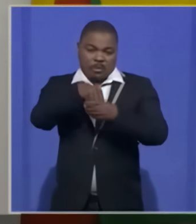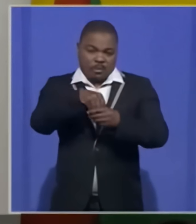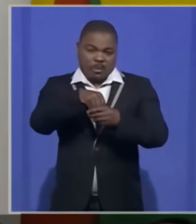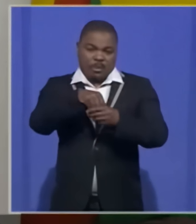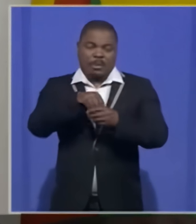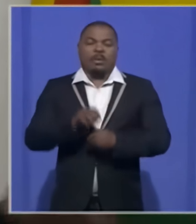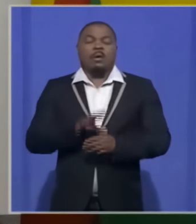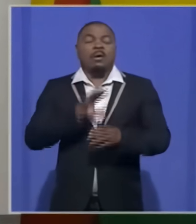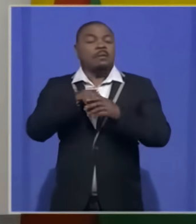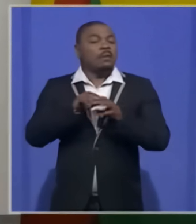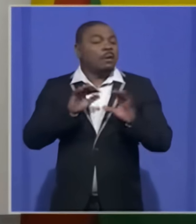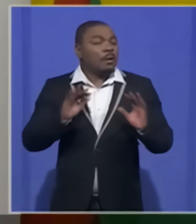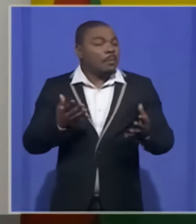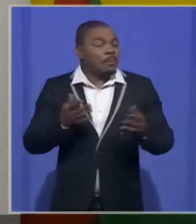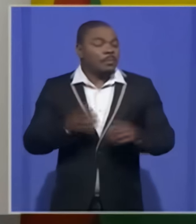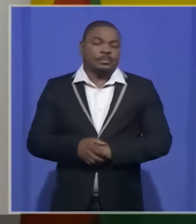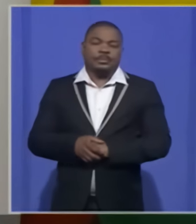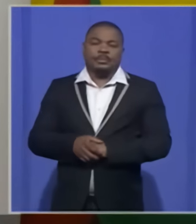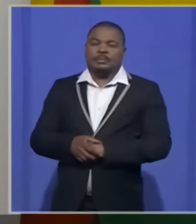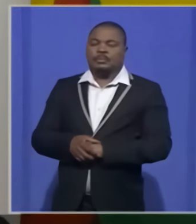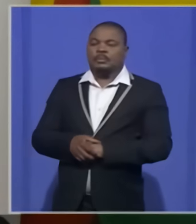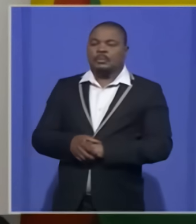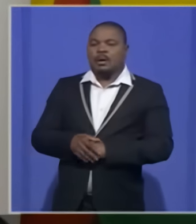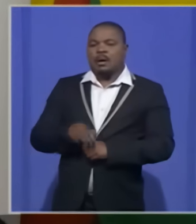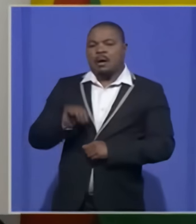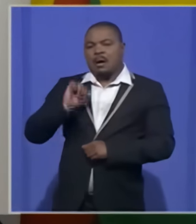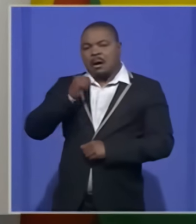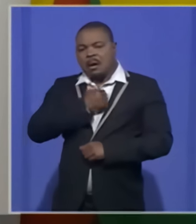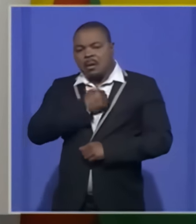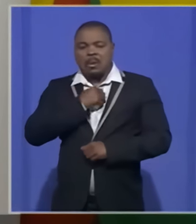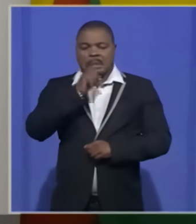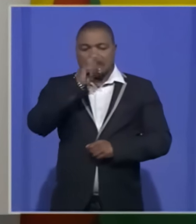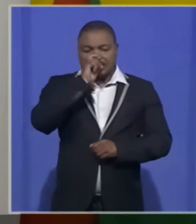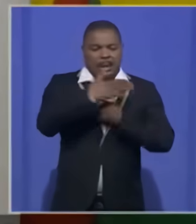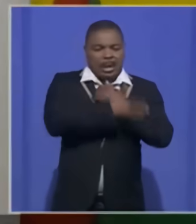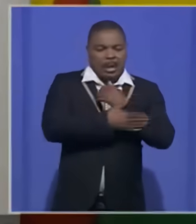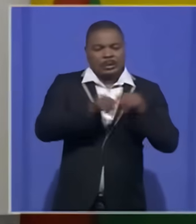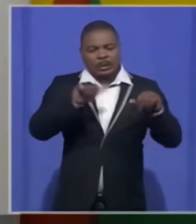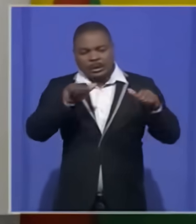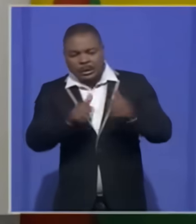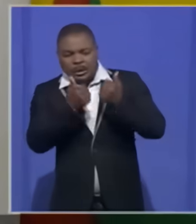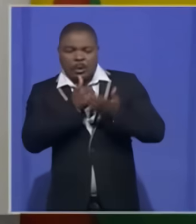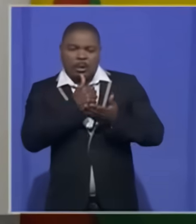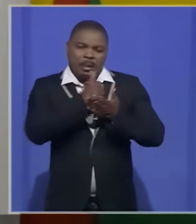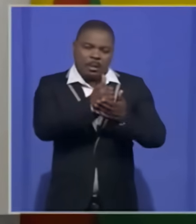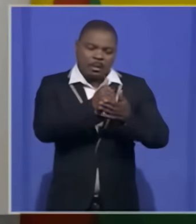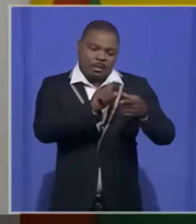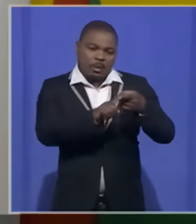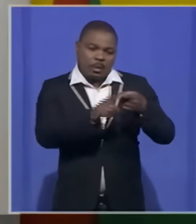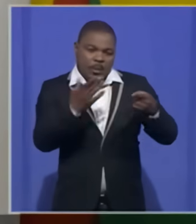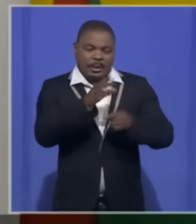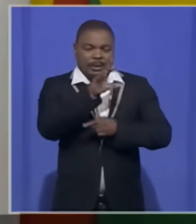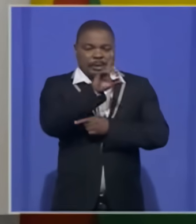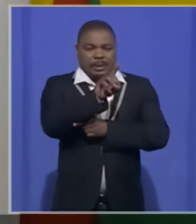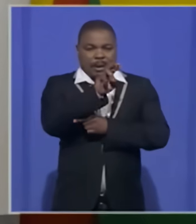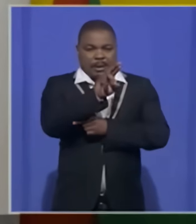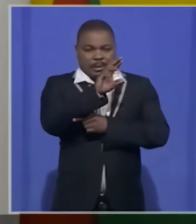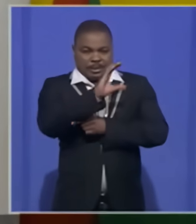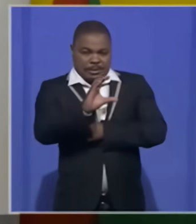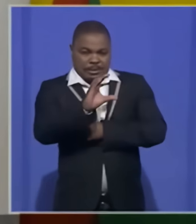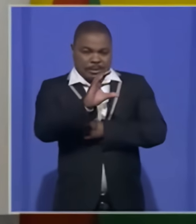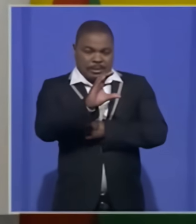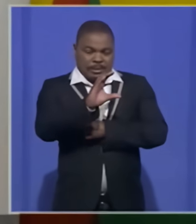towards addressing the challenges faced by our sister nation, the Democratic Republic of Congo,